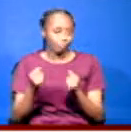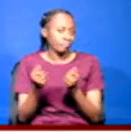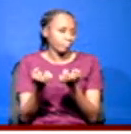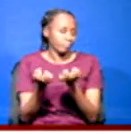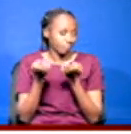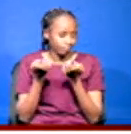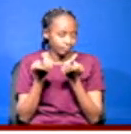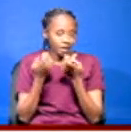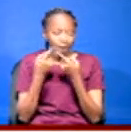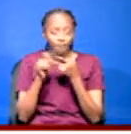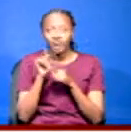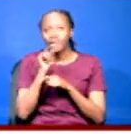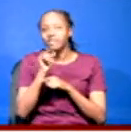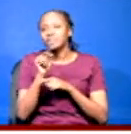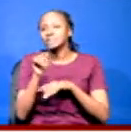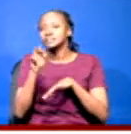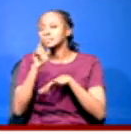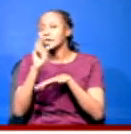And it is for this reason